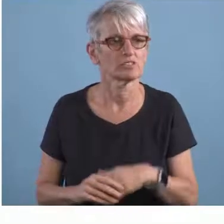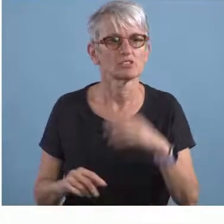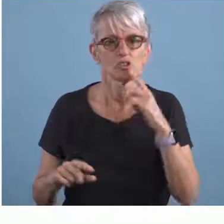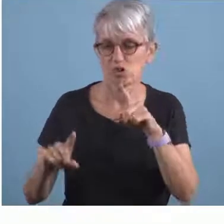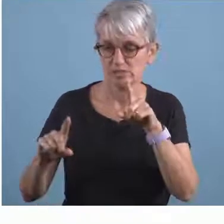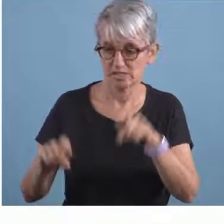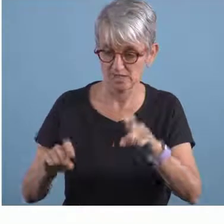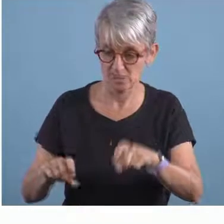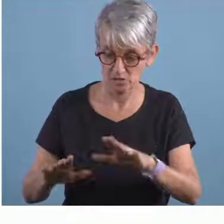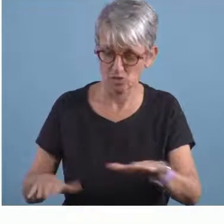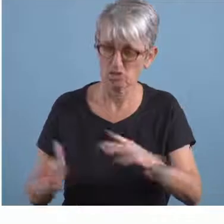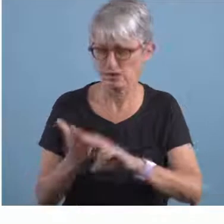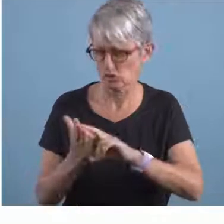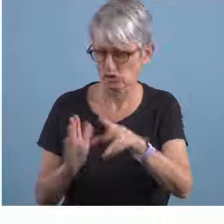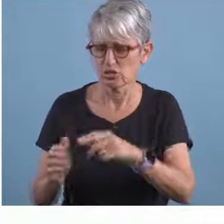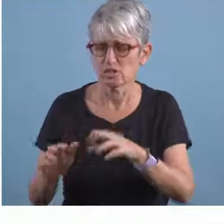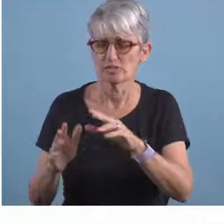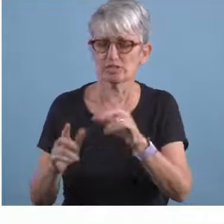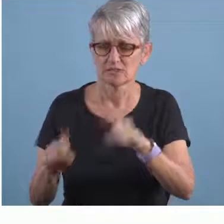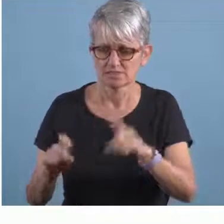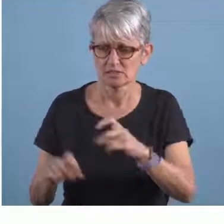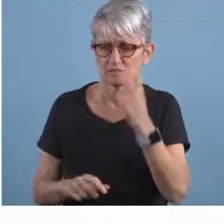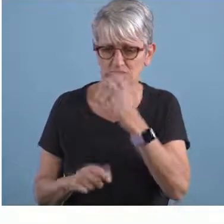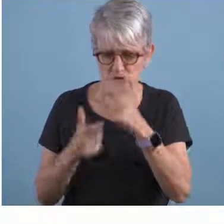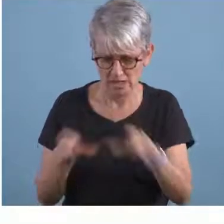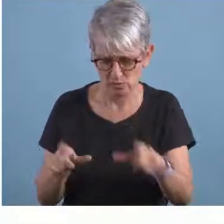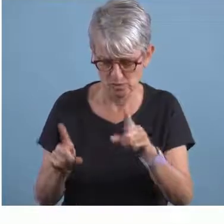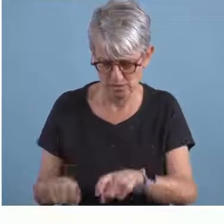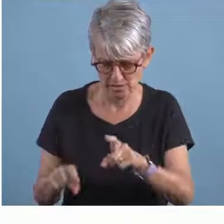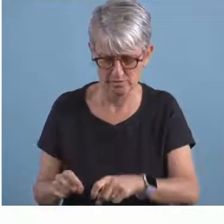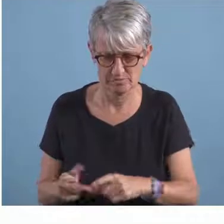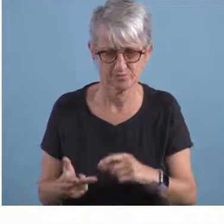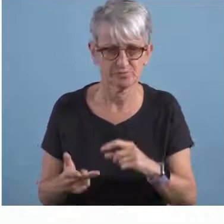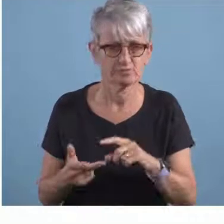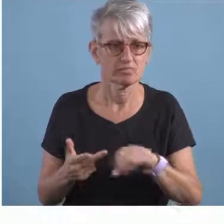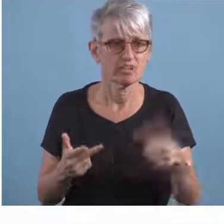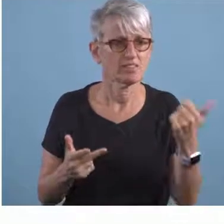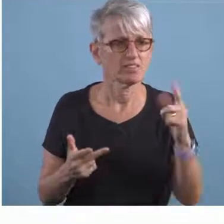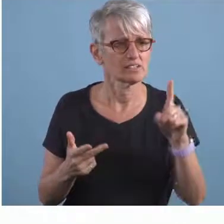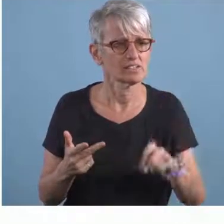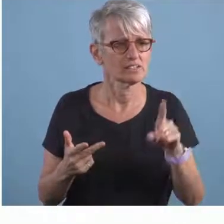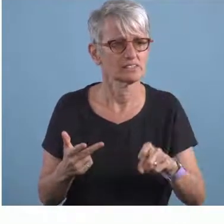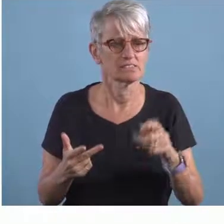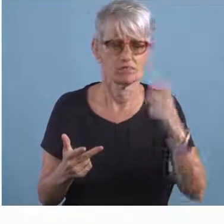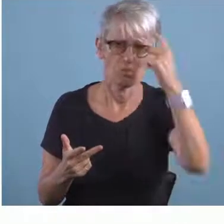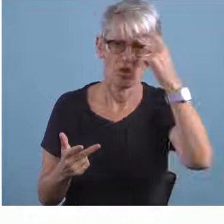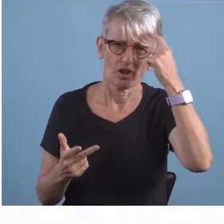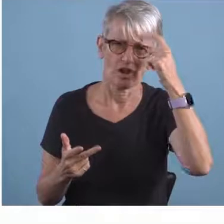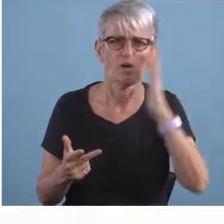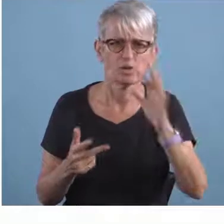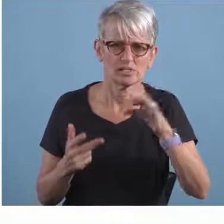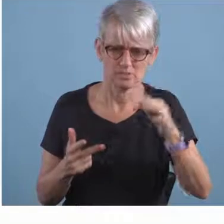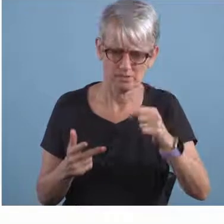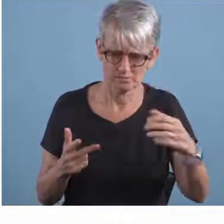the kids. It's a research study. We test the kids with speech language tests and another test of the brain, which I'll explain in a